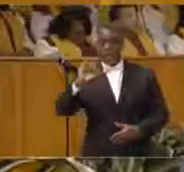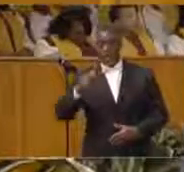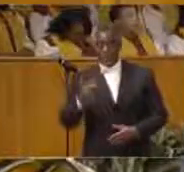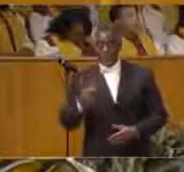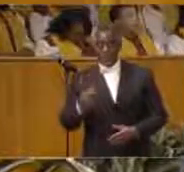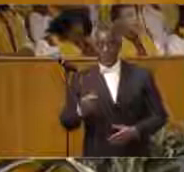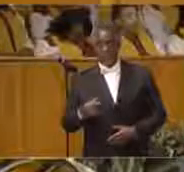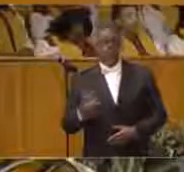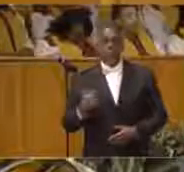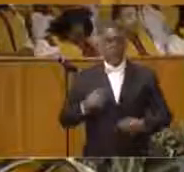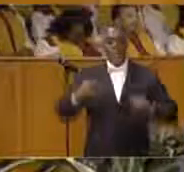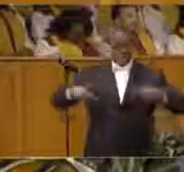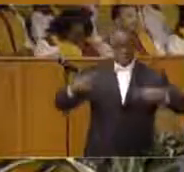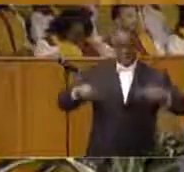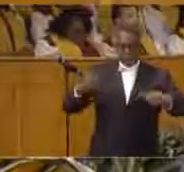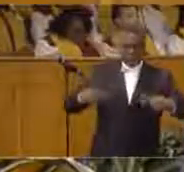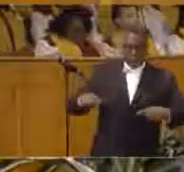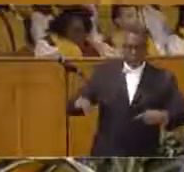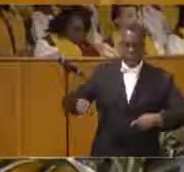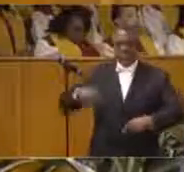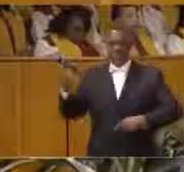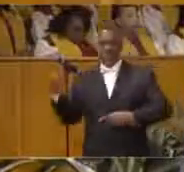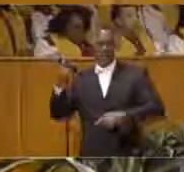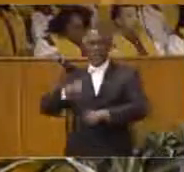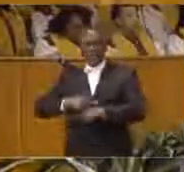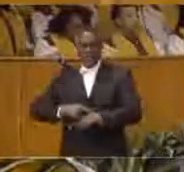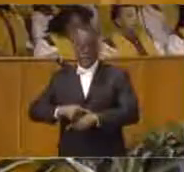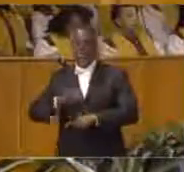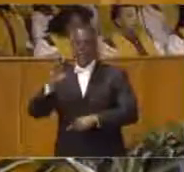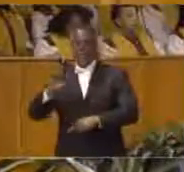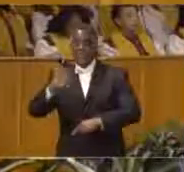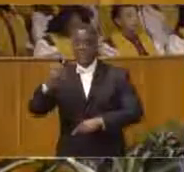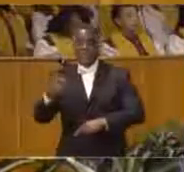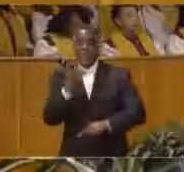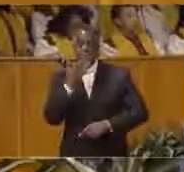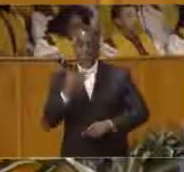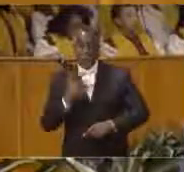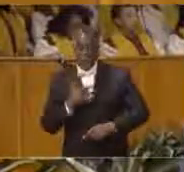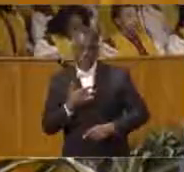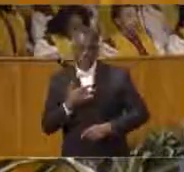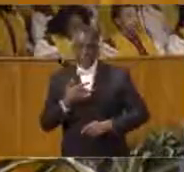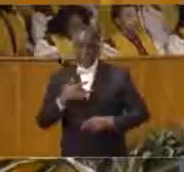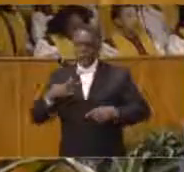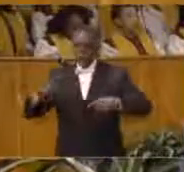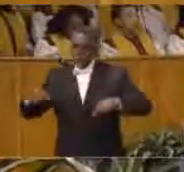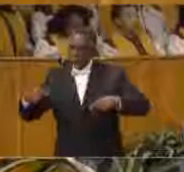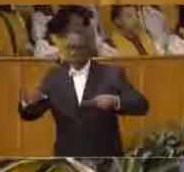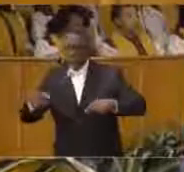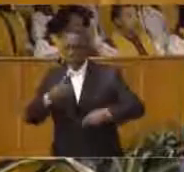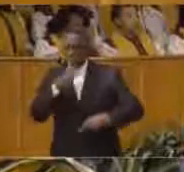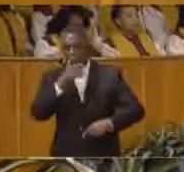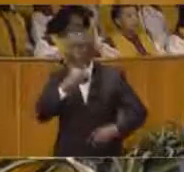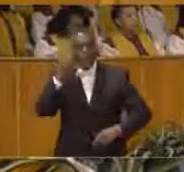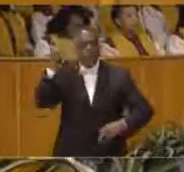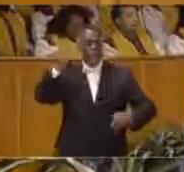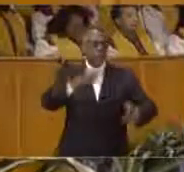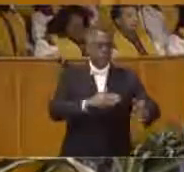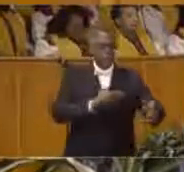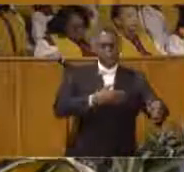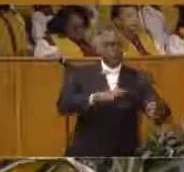We had a debate, Dustin, the other day. We were at CJ's birthday, and we started debating who's the best